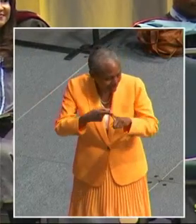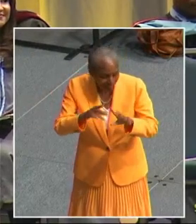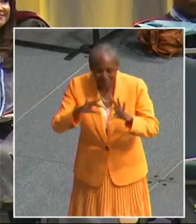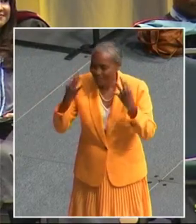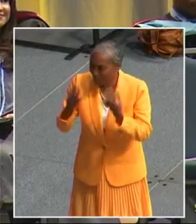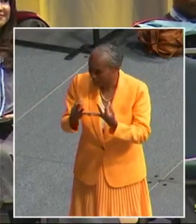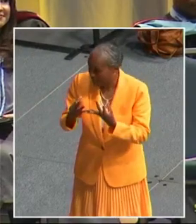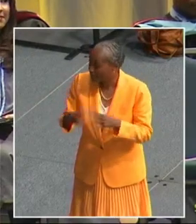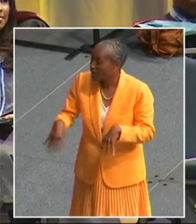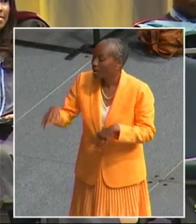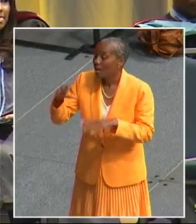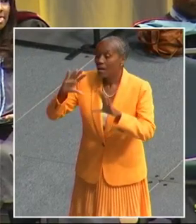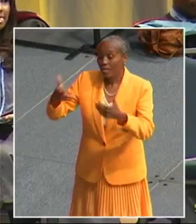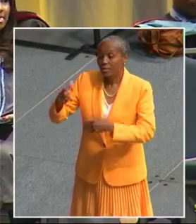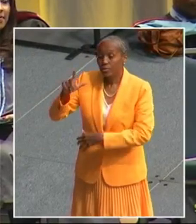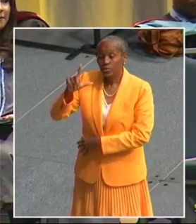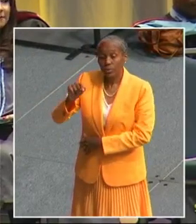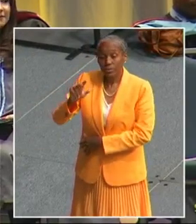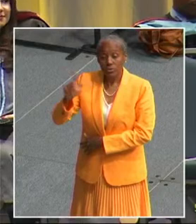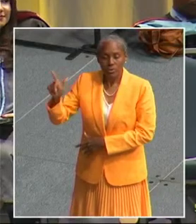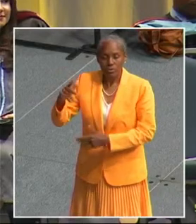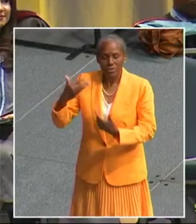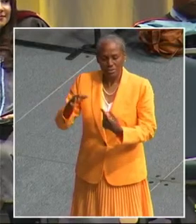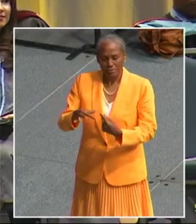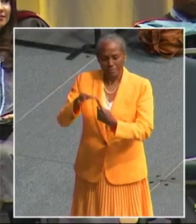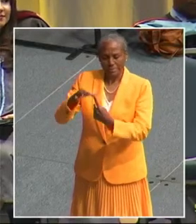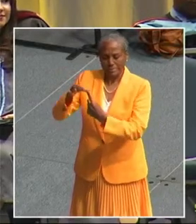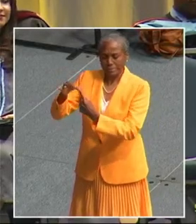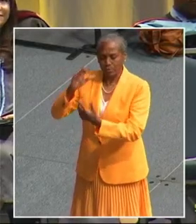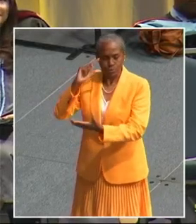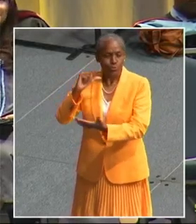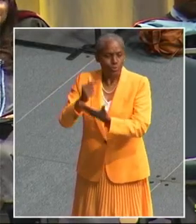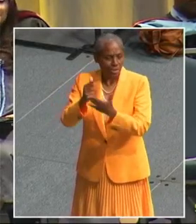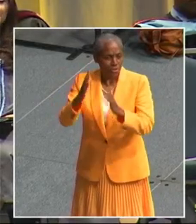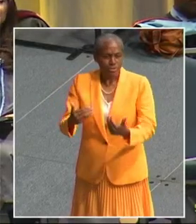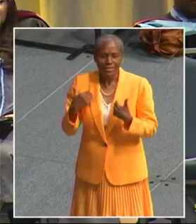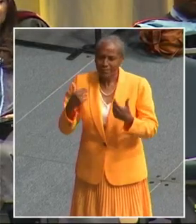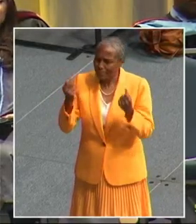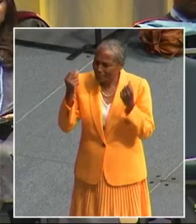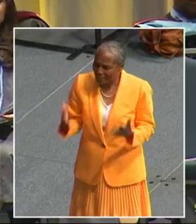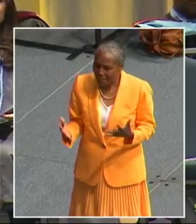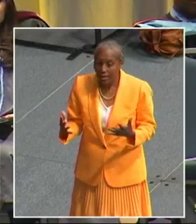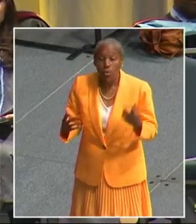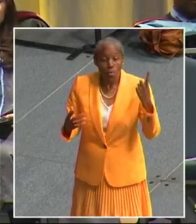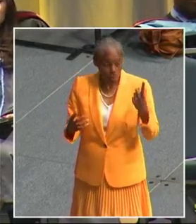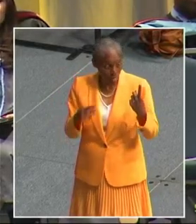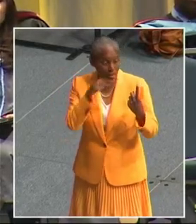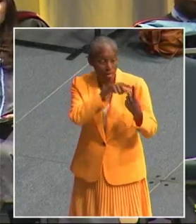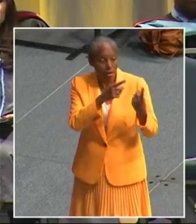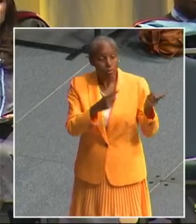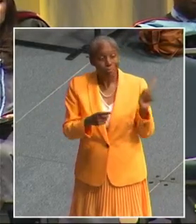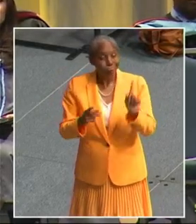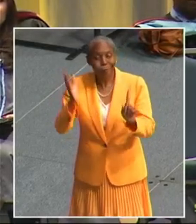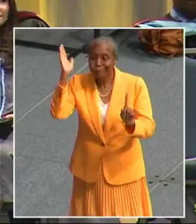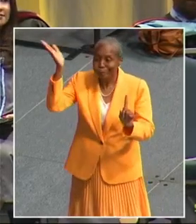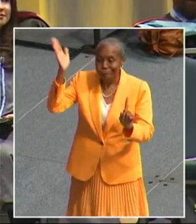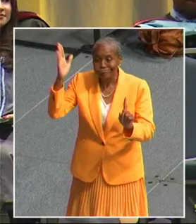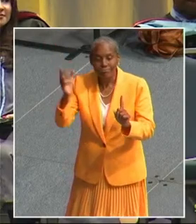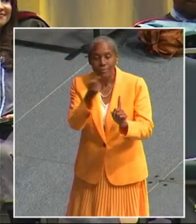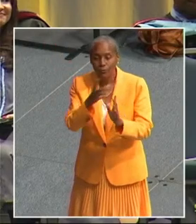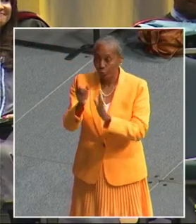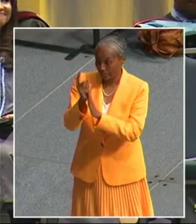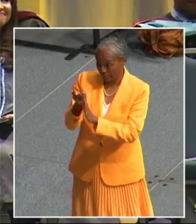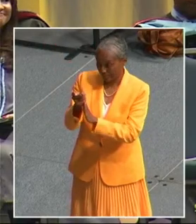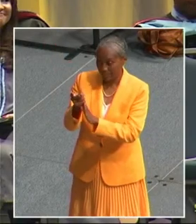of 2023 is full of distinguished graduates, as I said, and you will hear from one of them in just a few minutes.